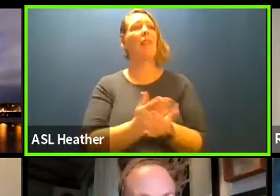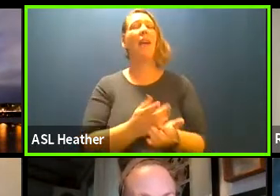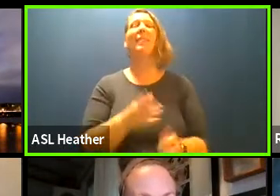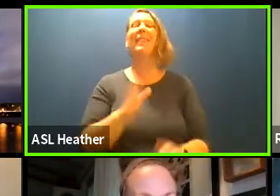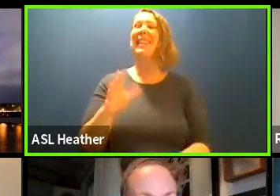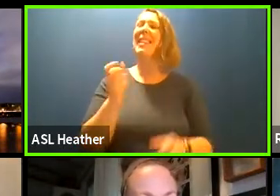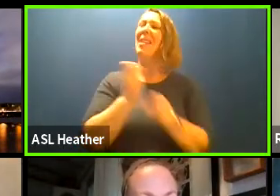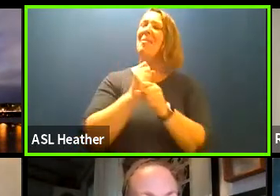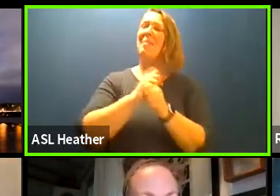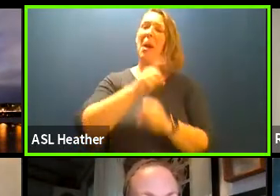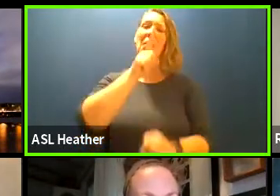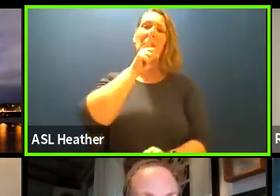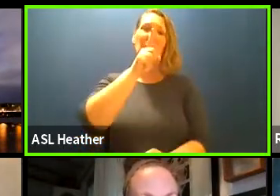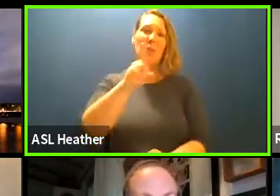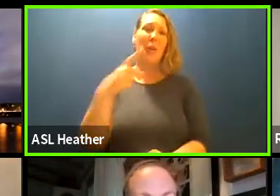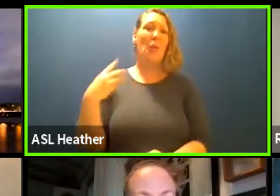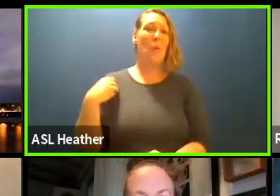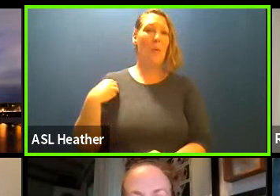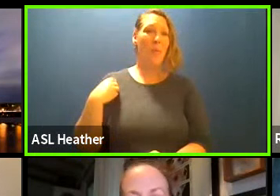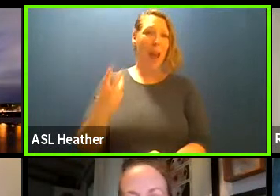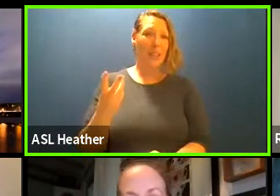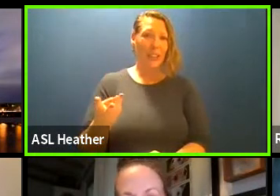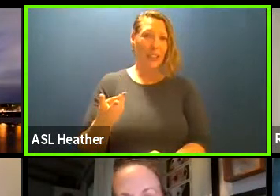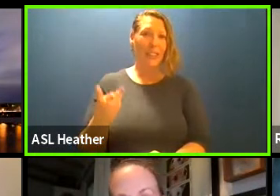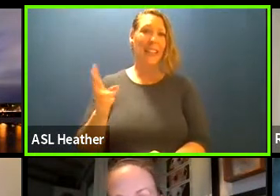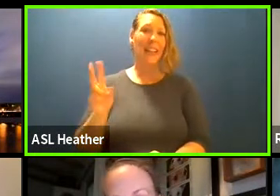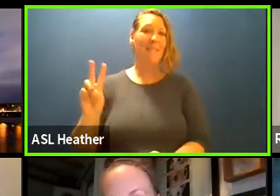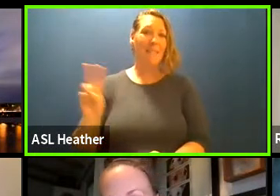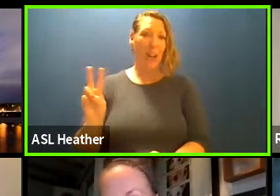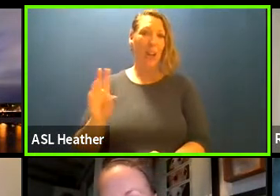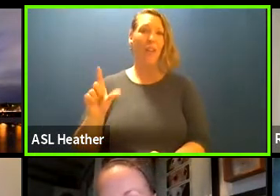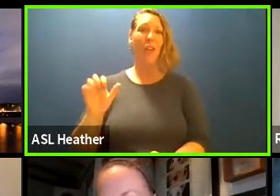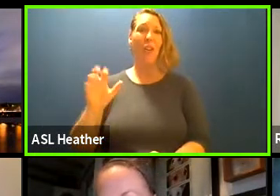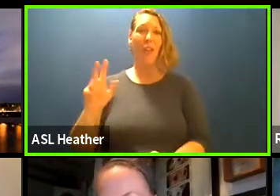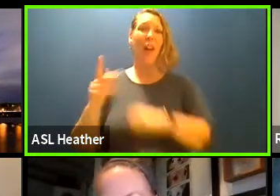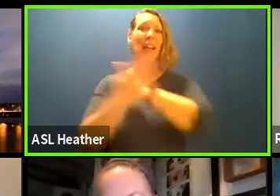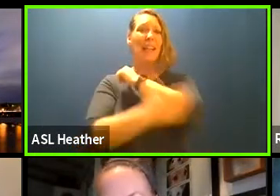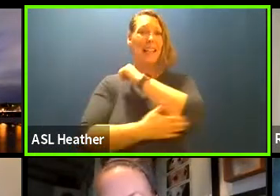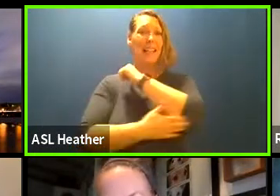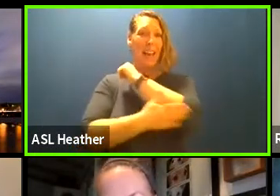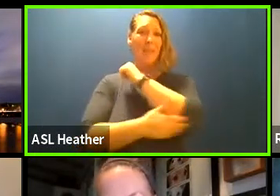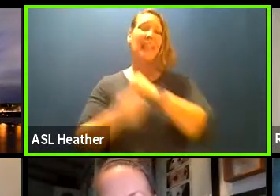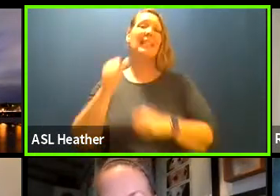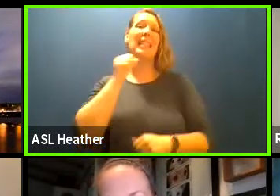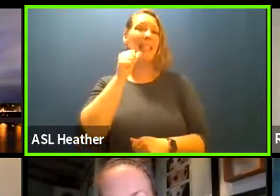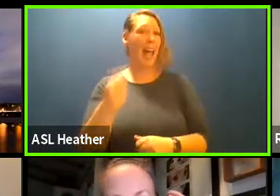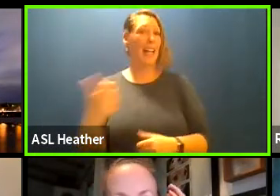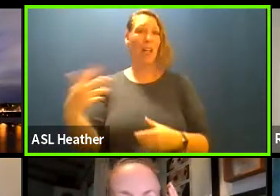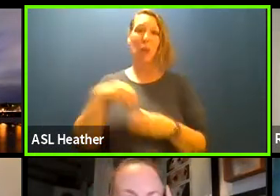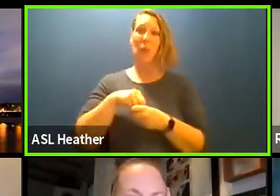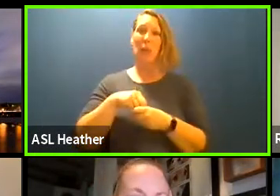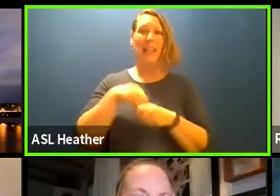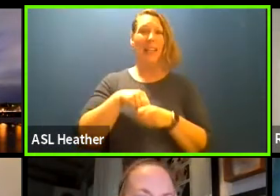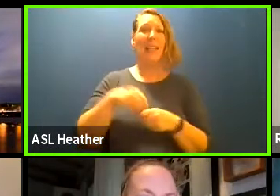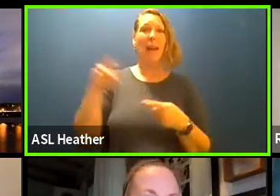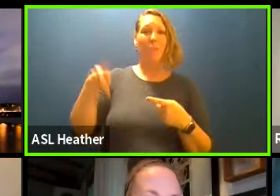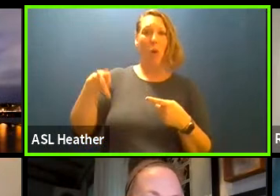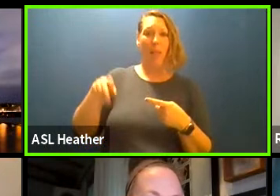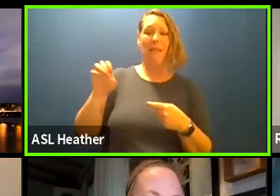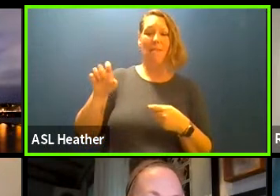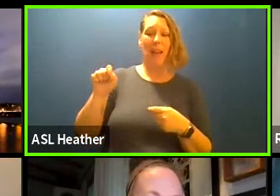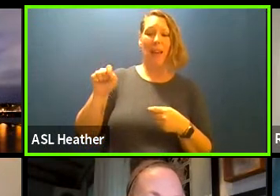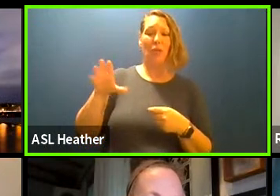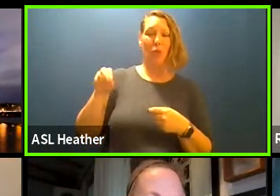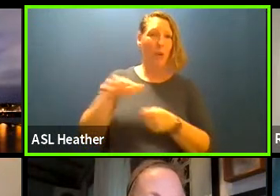make sure that Washington, that Vancouver and Clark County is not included in the Portland metro